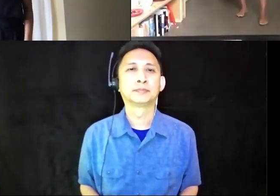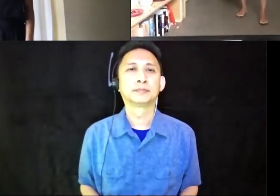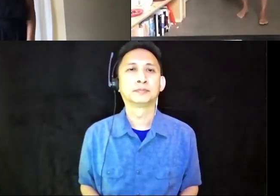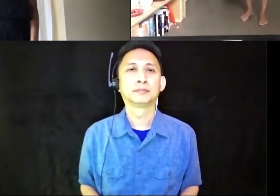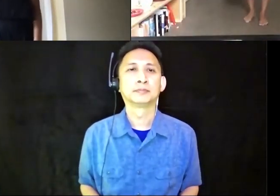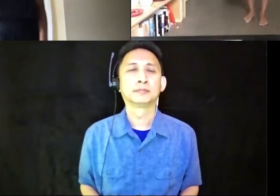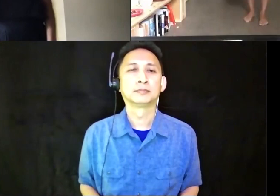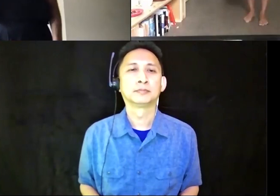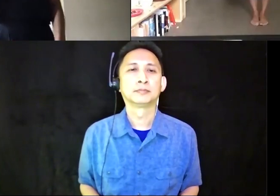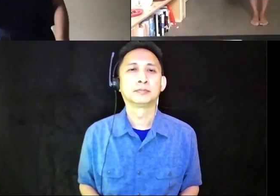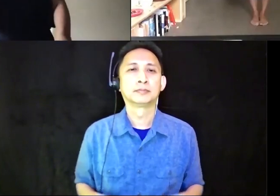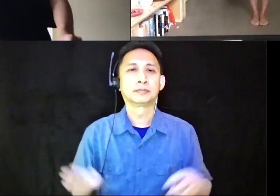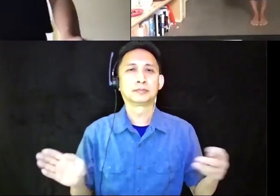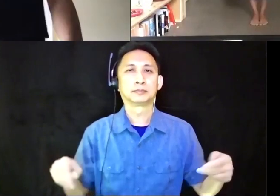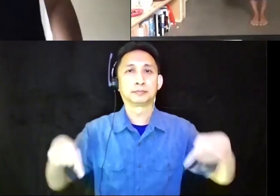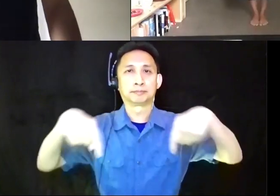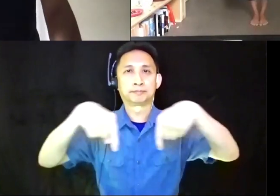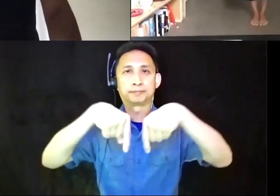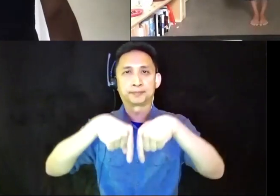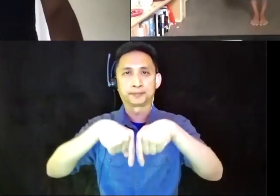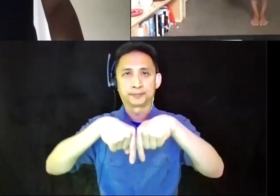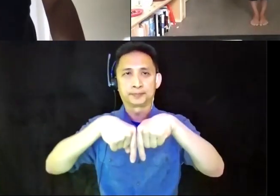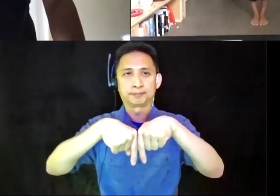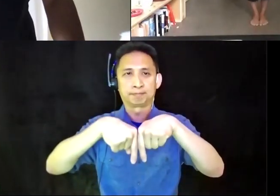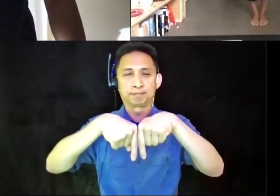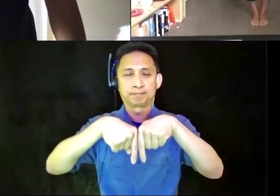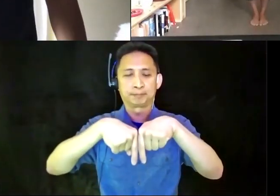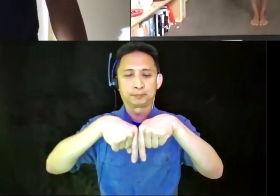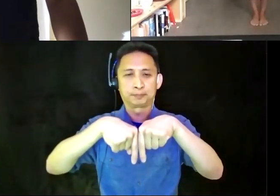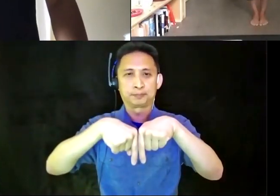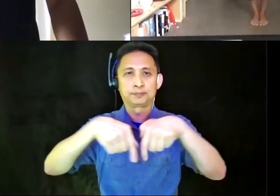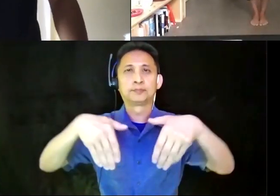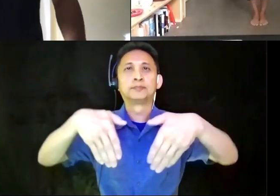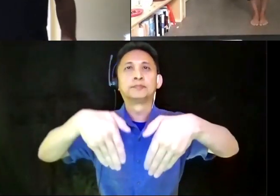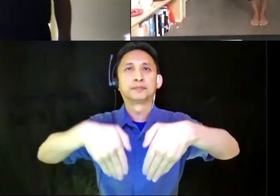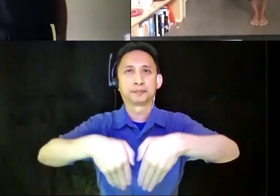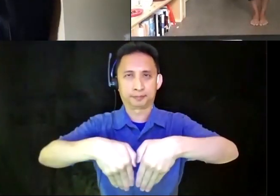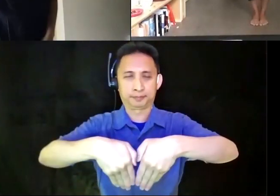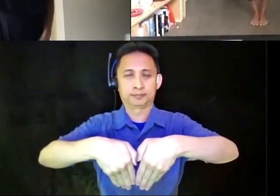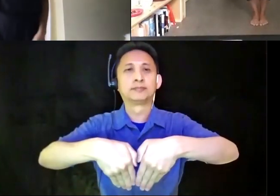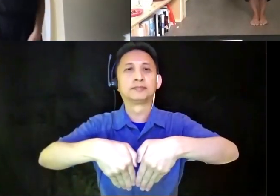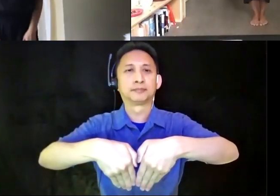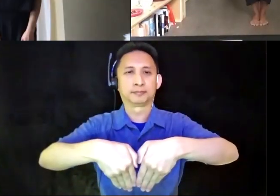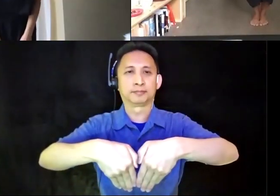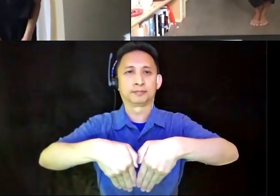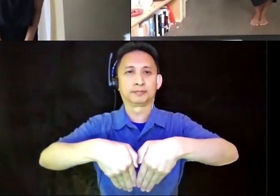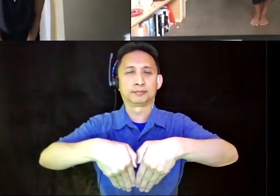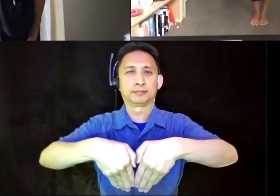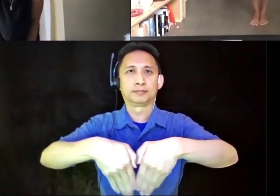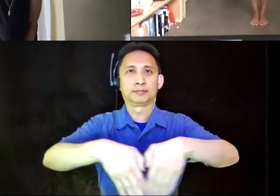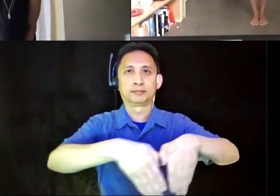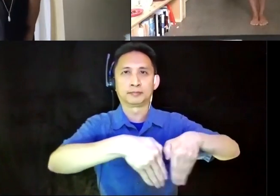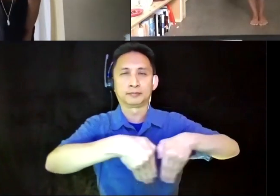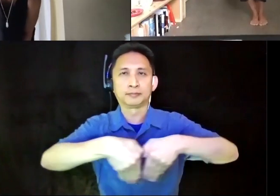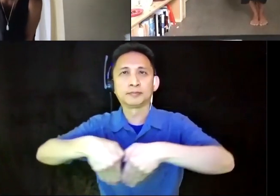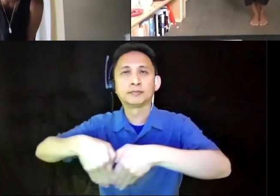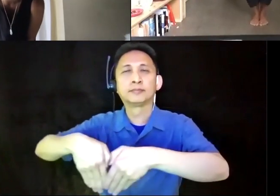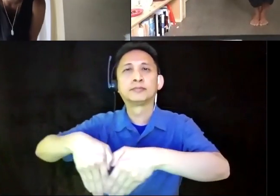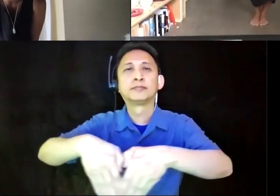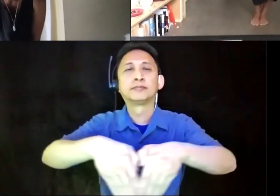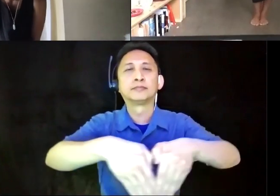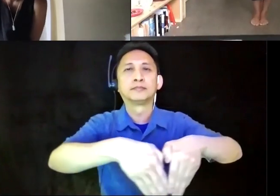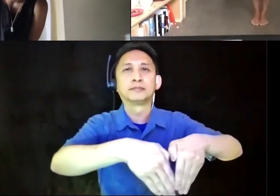the feet together, keeping the knees and feet together, and grasping the knees with the hands, then we circle the